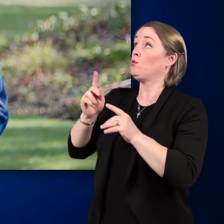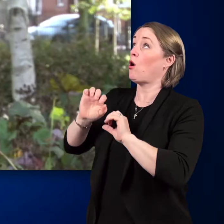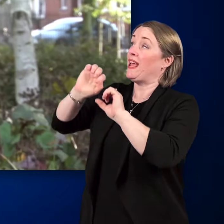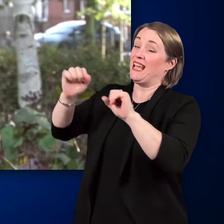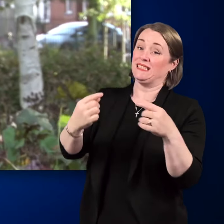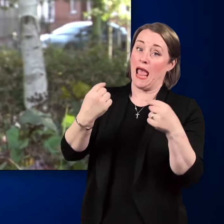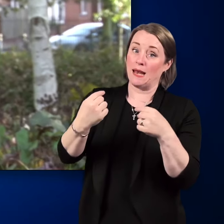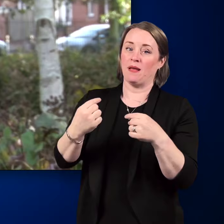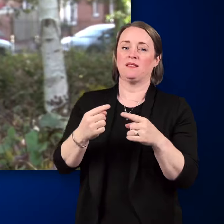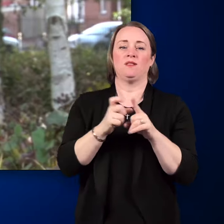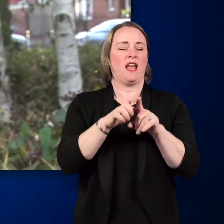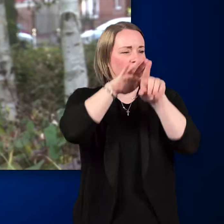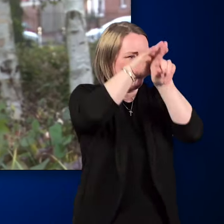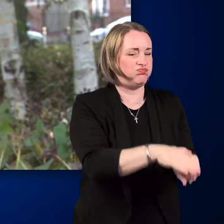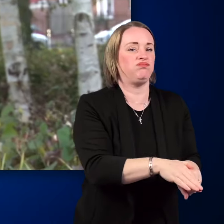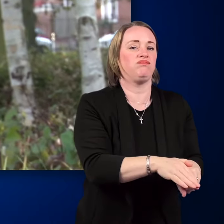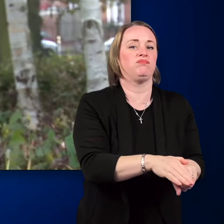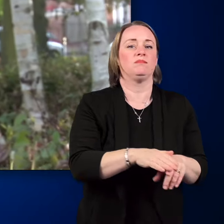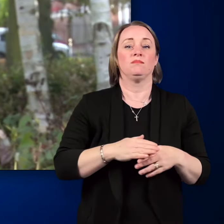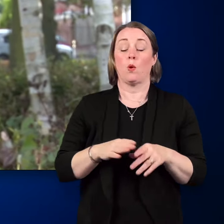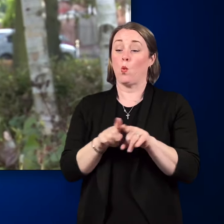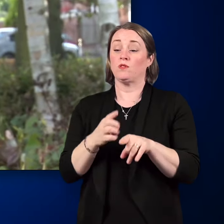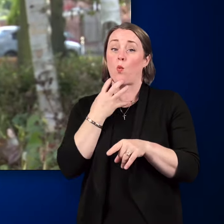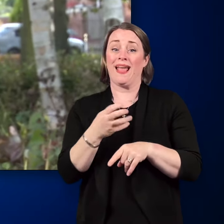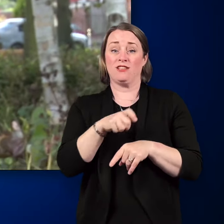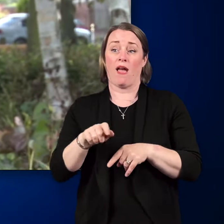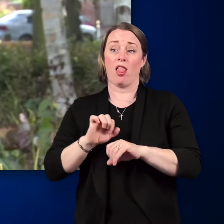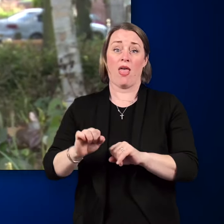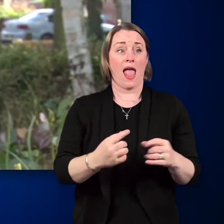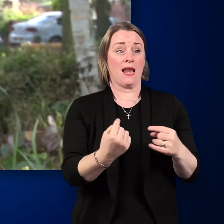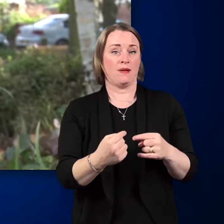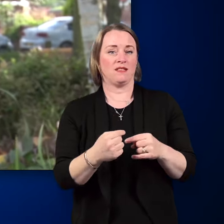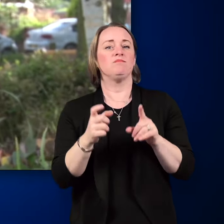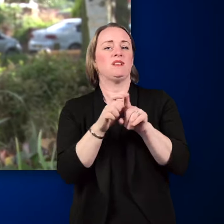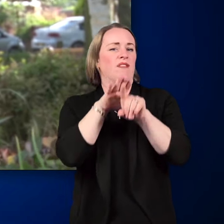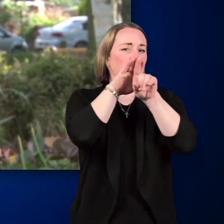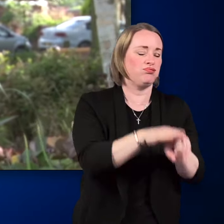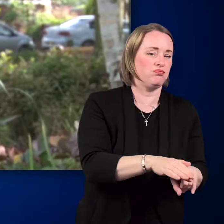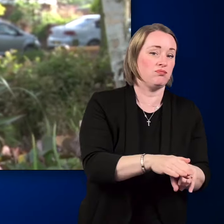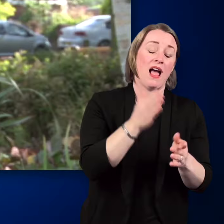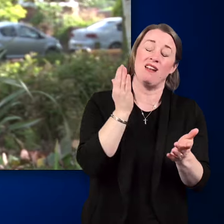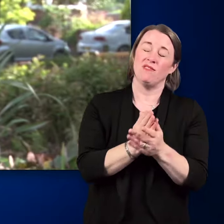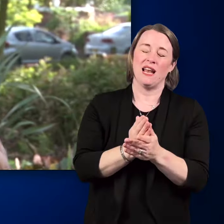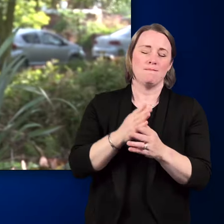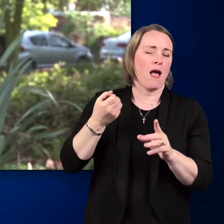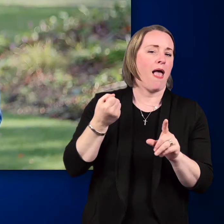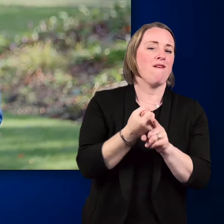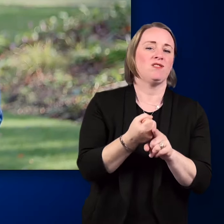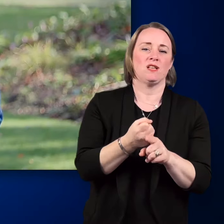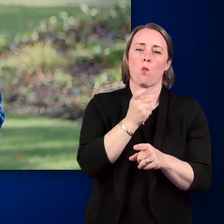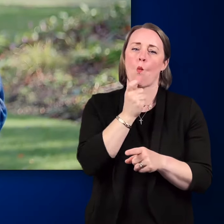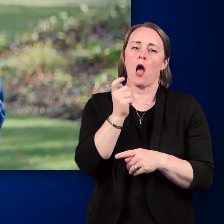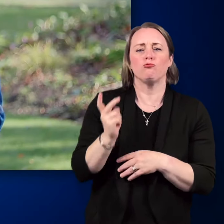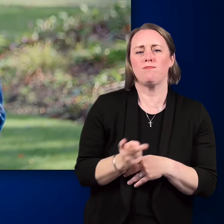enemies. And the account here is really emphatic. There's a repeated word, nafal.